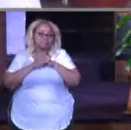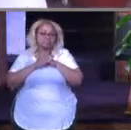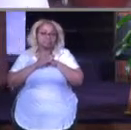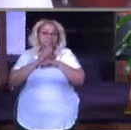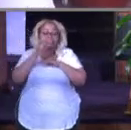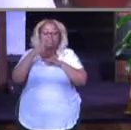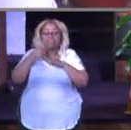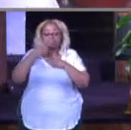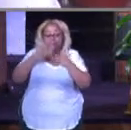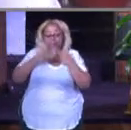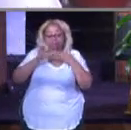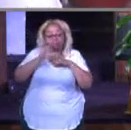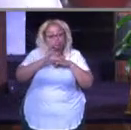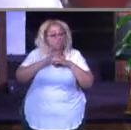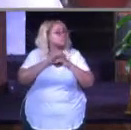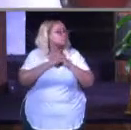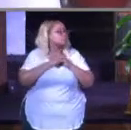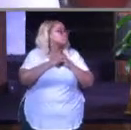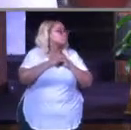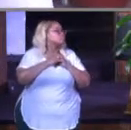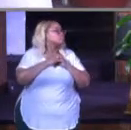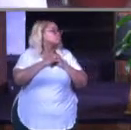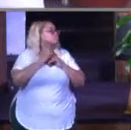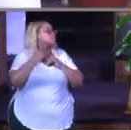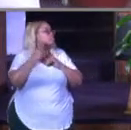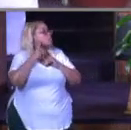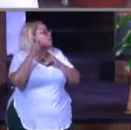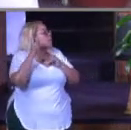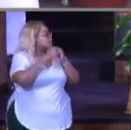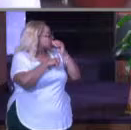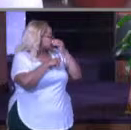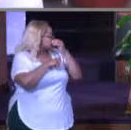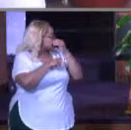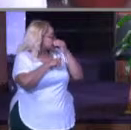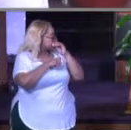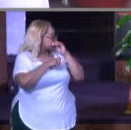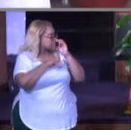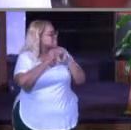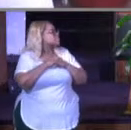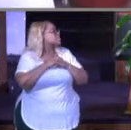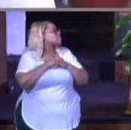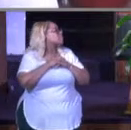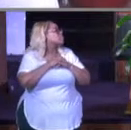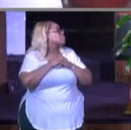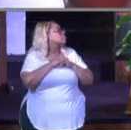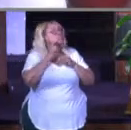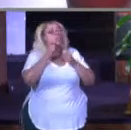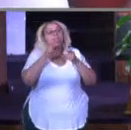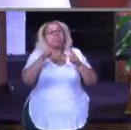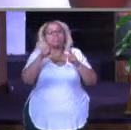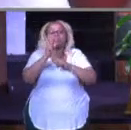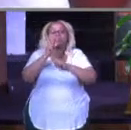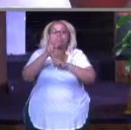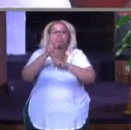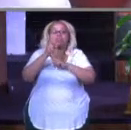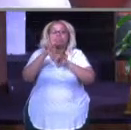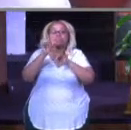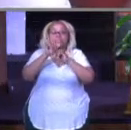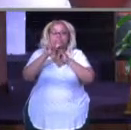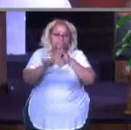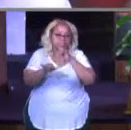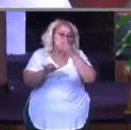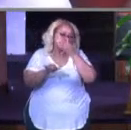after I pronounce the benediction, I'm going to ask you to allow this moment